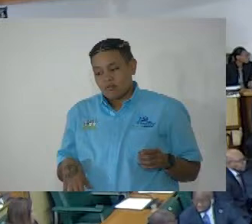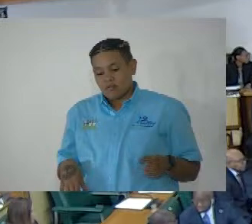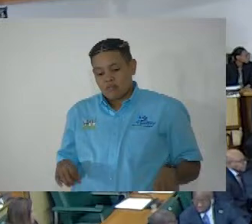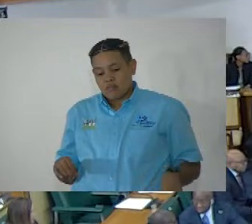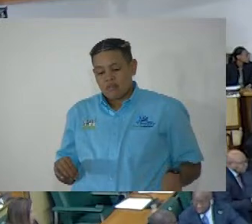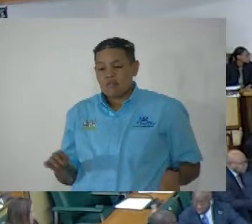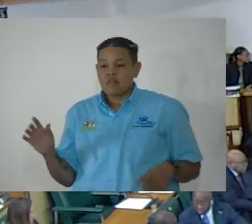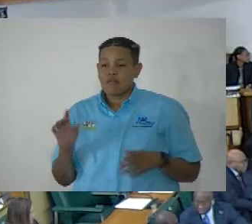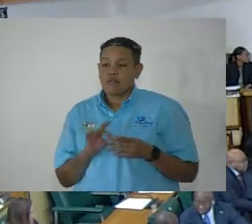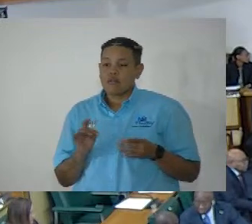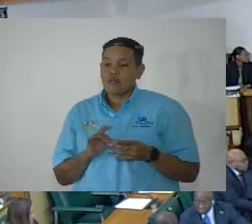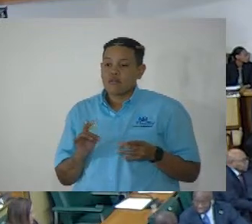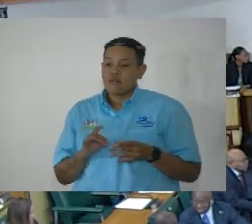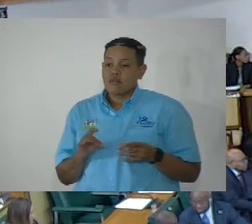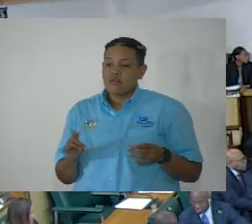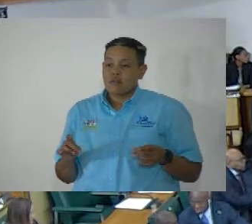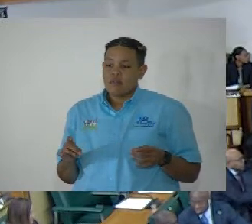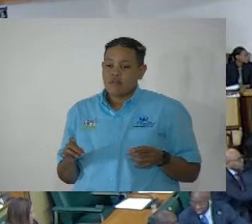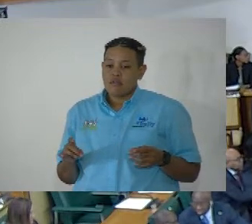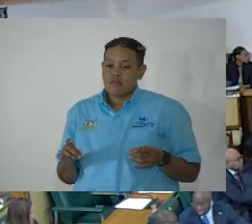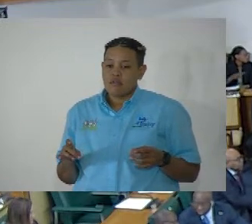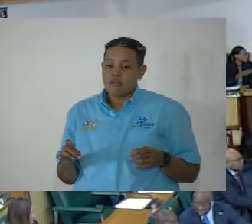Any more speakers?